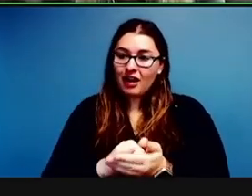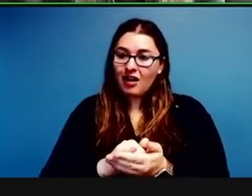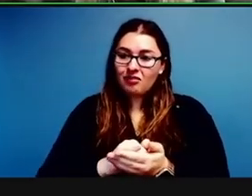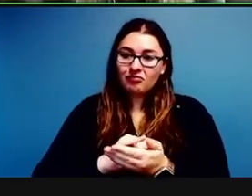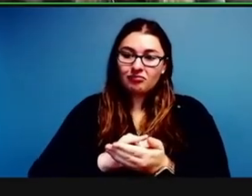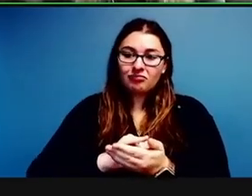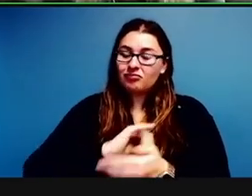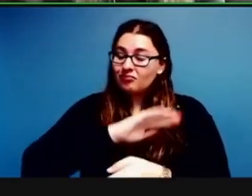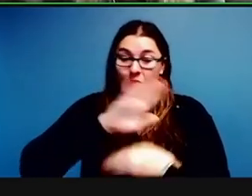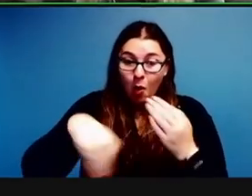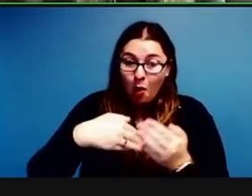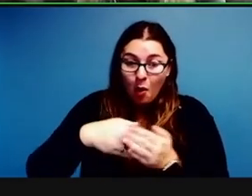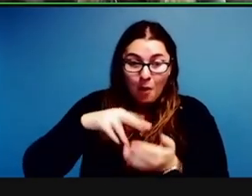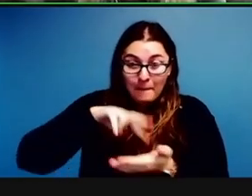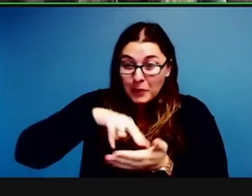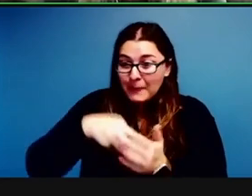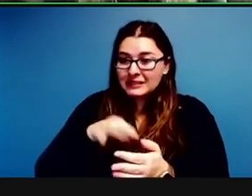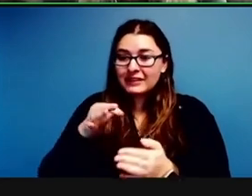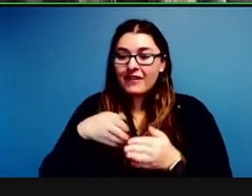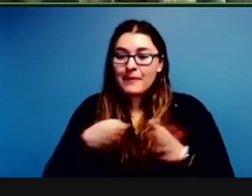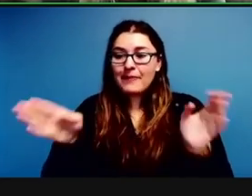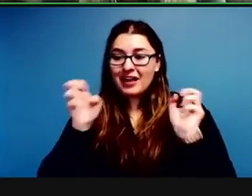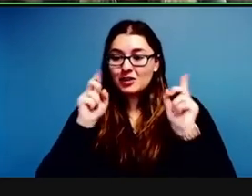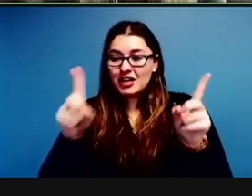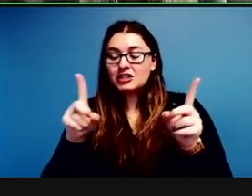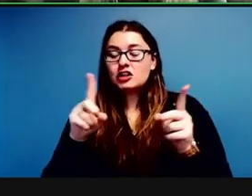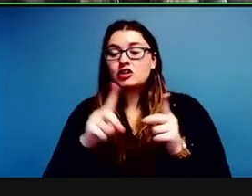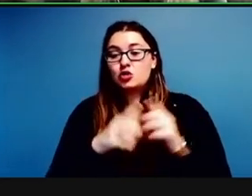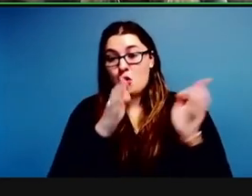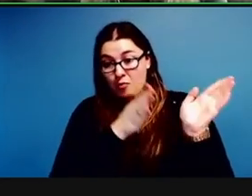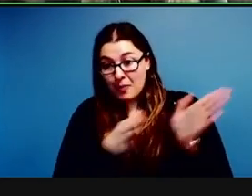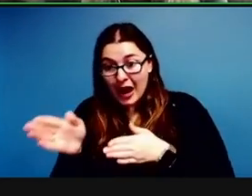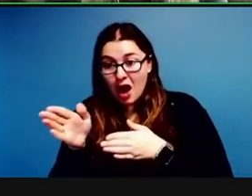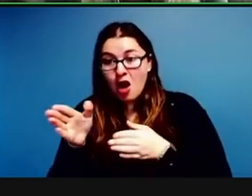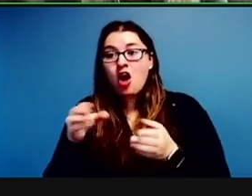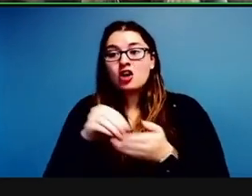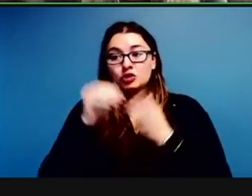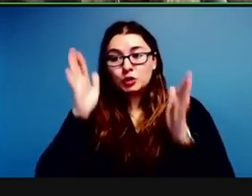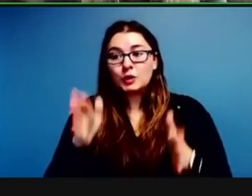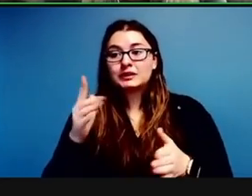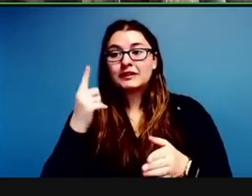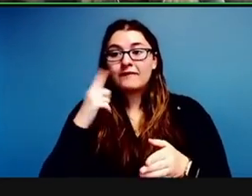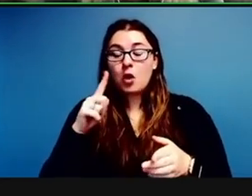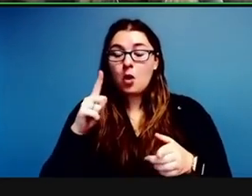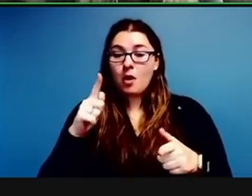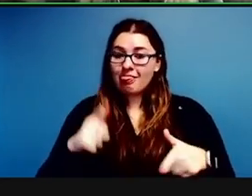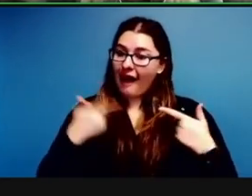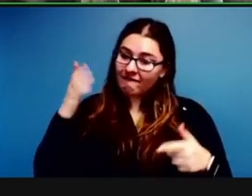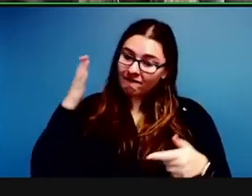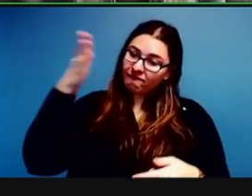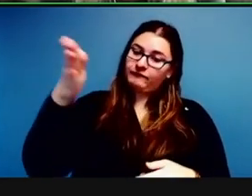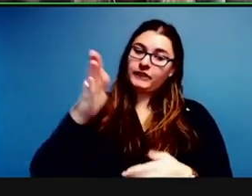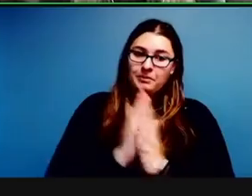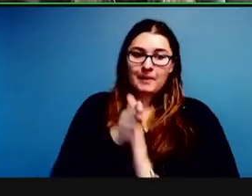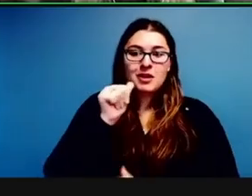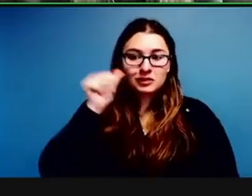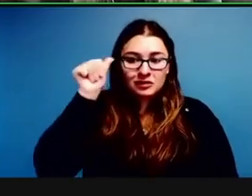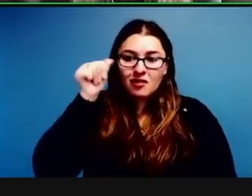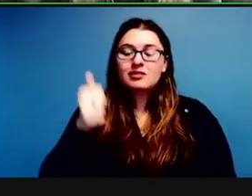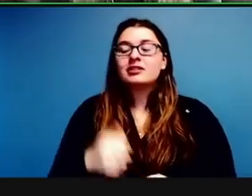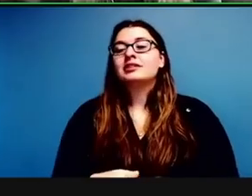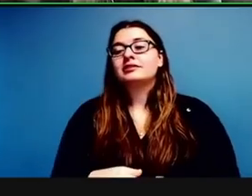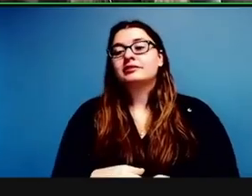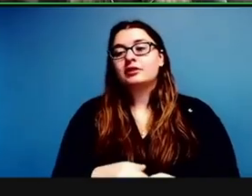entire purpose of public education is to prepare students for life as adults. So when